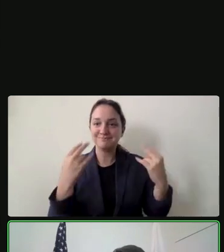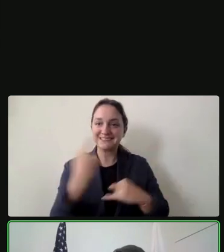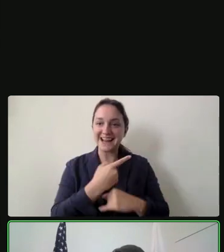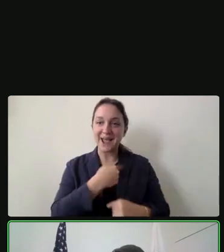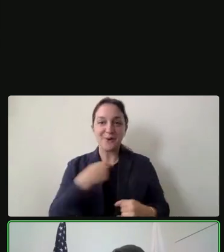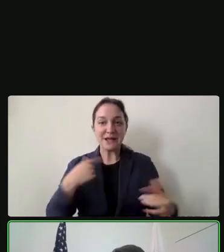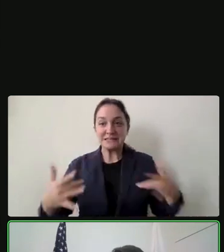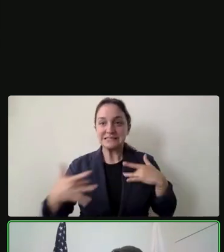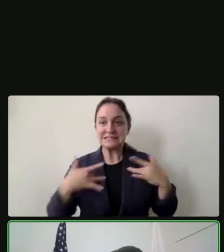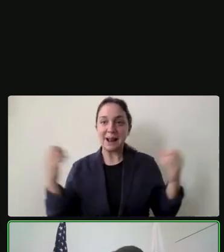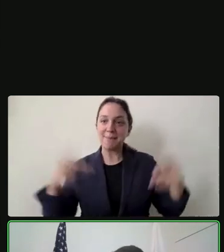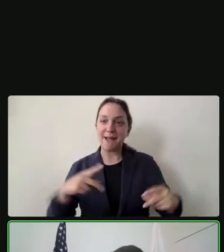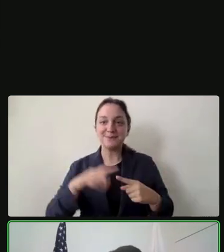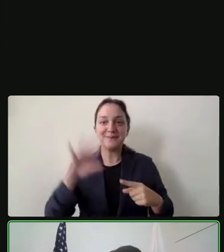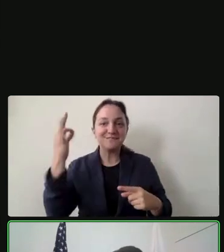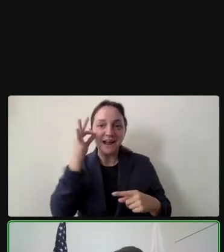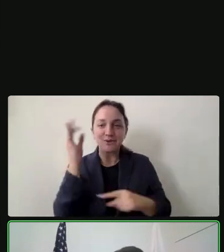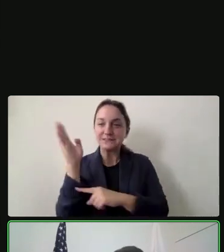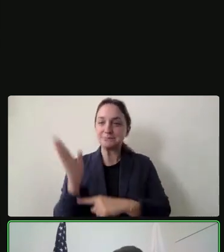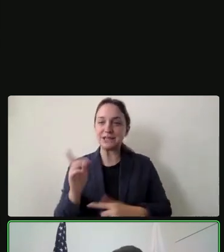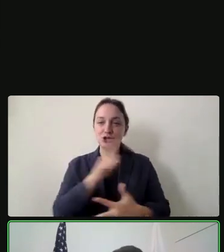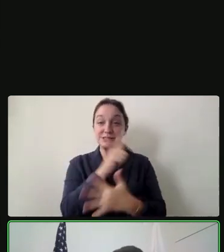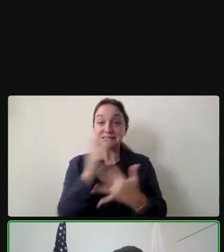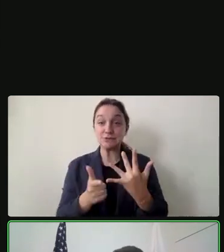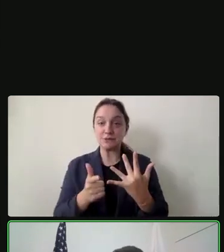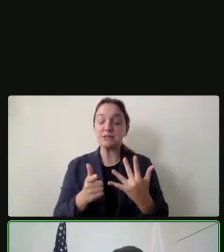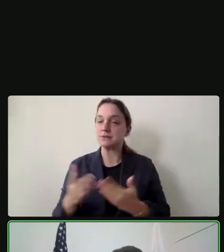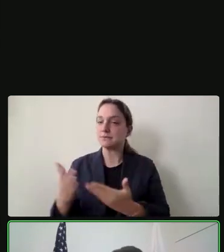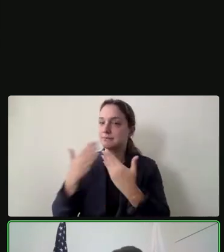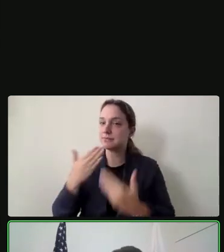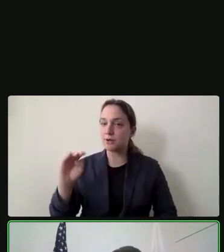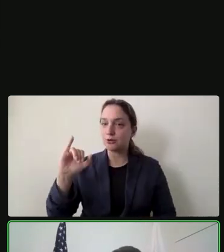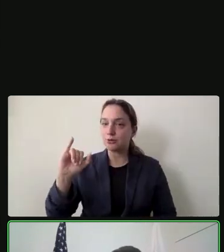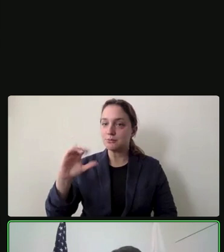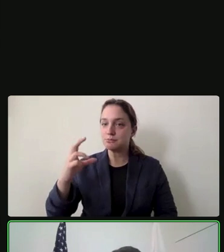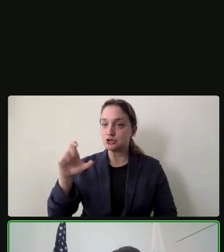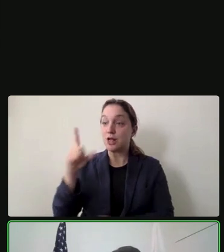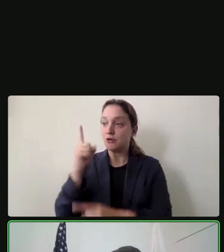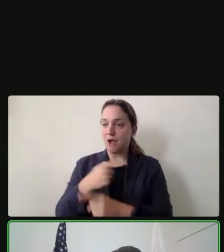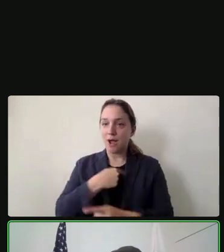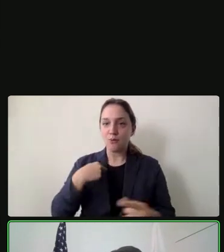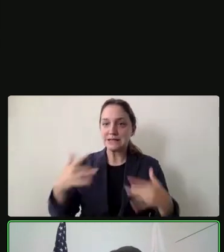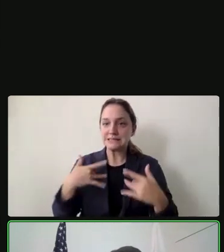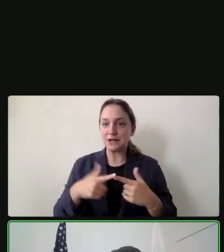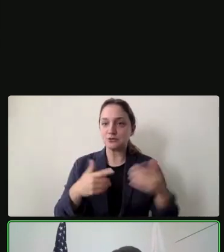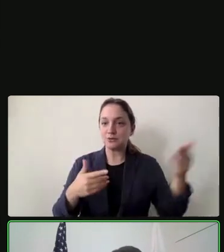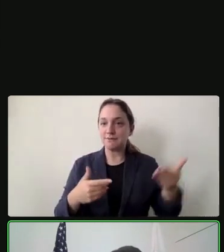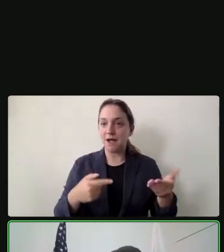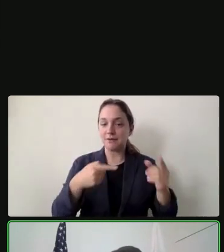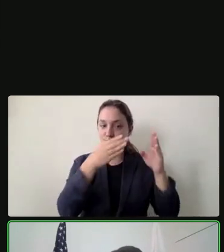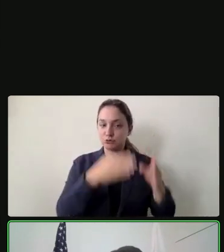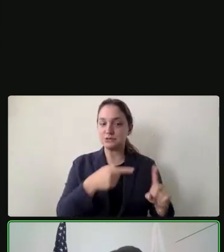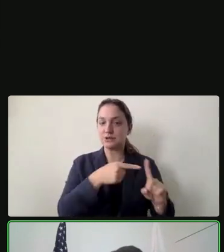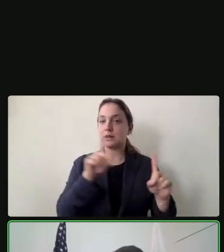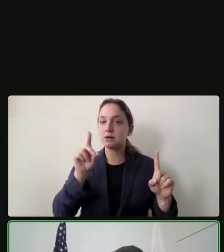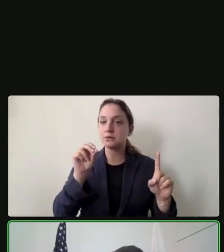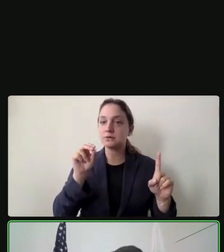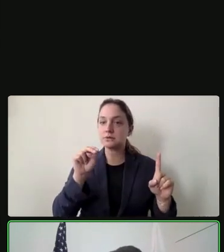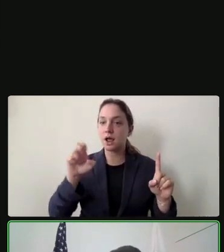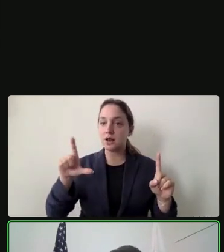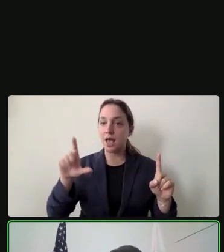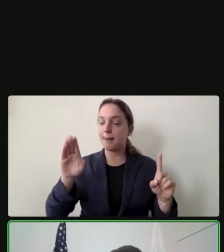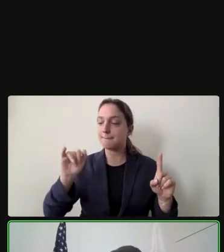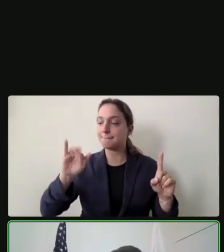Federal Speaker Series. We're very excited, as Michelle mentioned, to have Donnel Baird join us today and share his experience